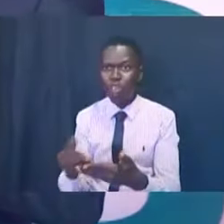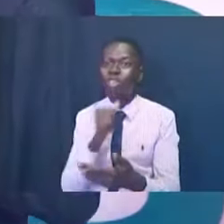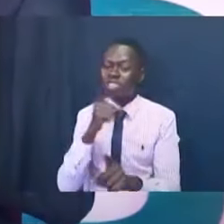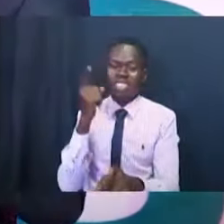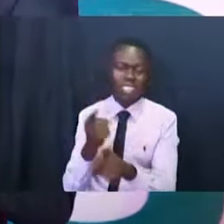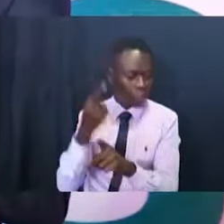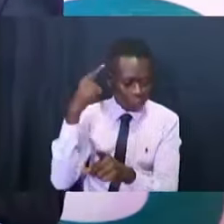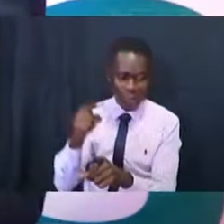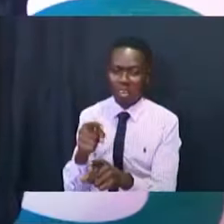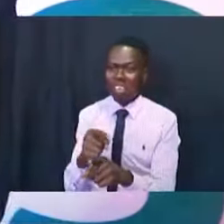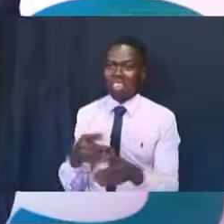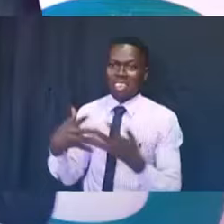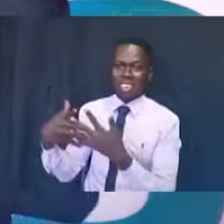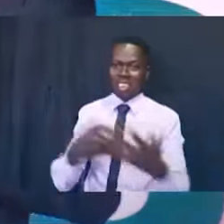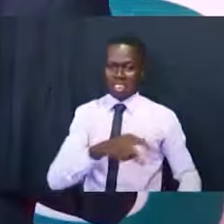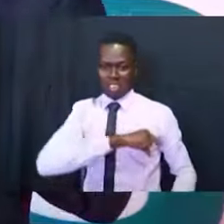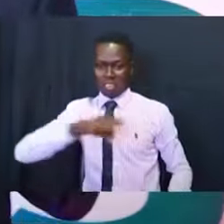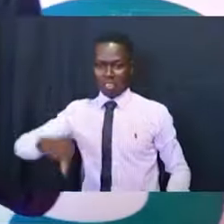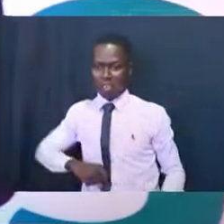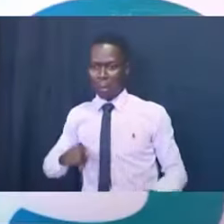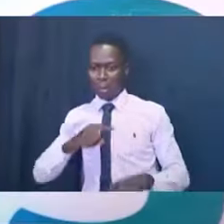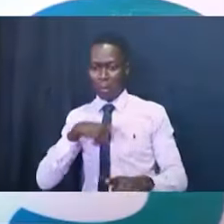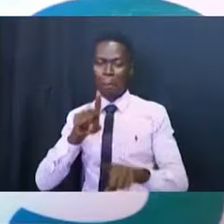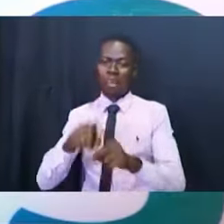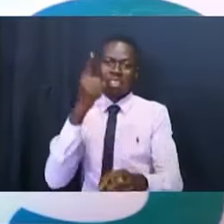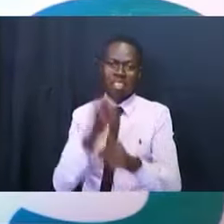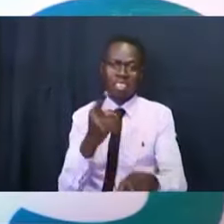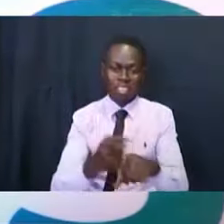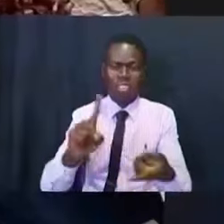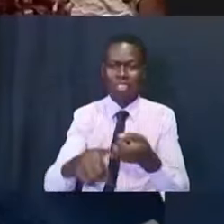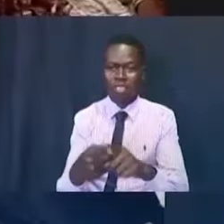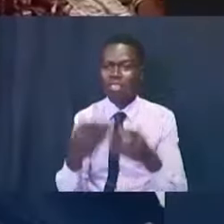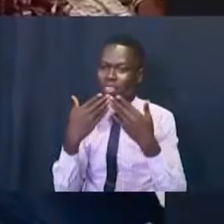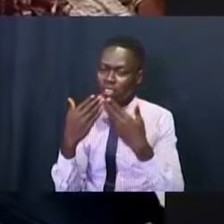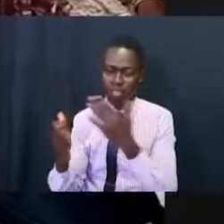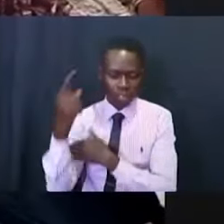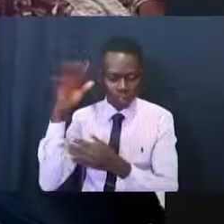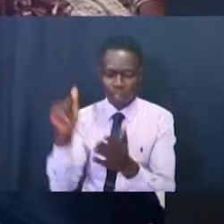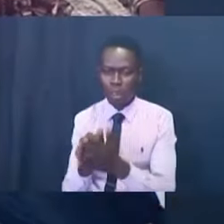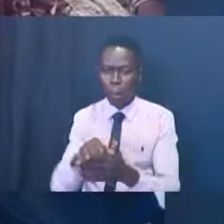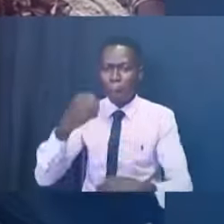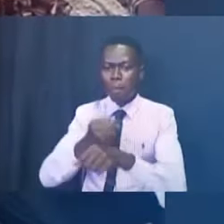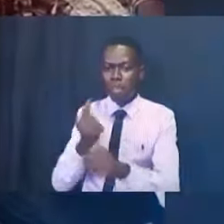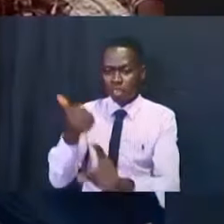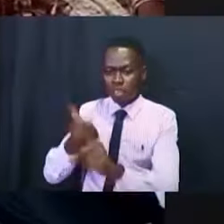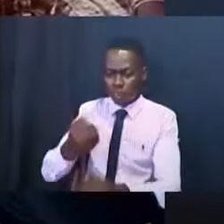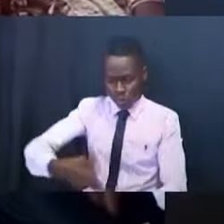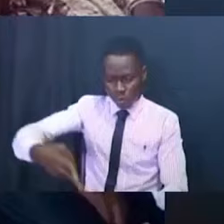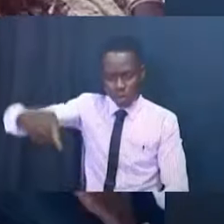queen of Eng this one is for my own colleagues and I thank God for that set yourself higher